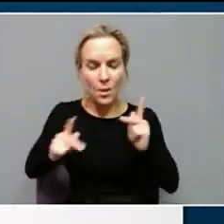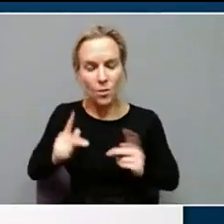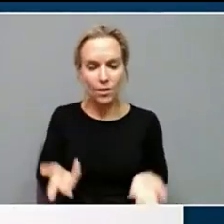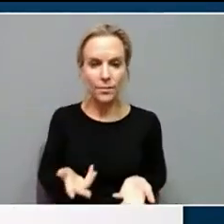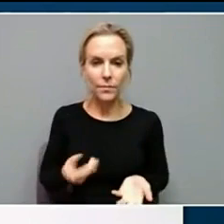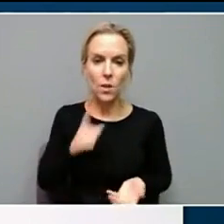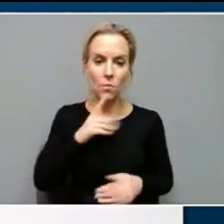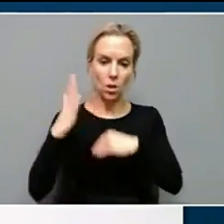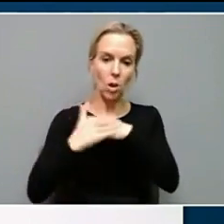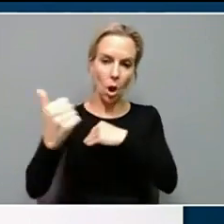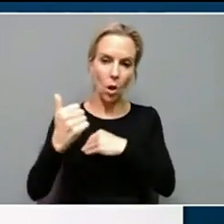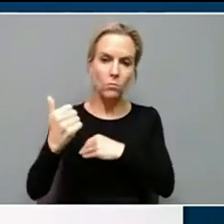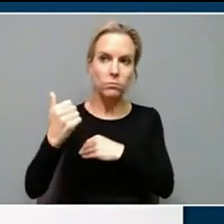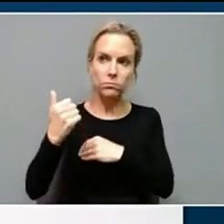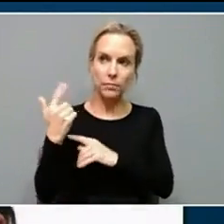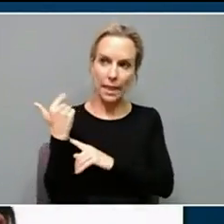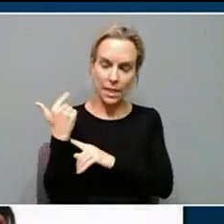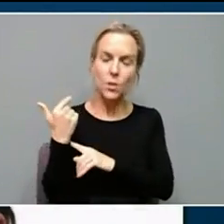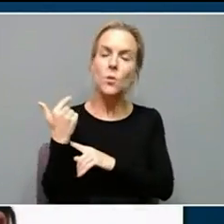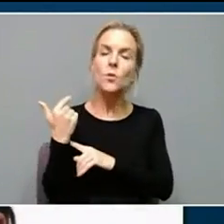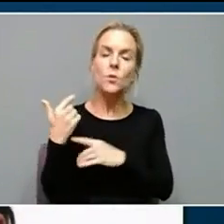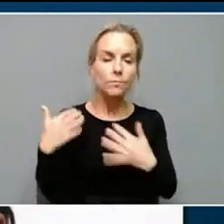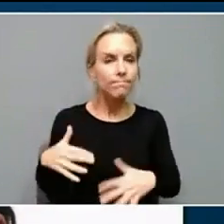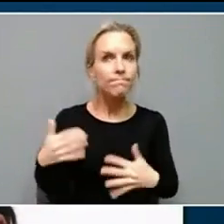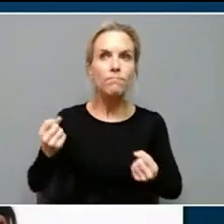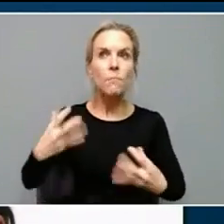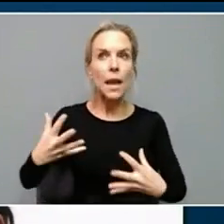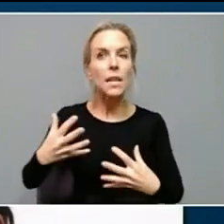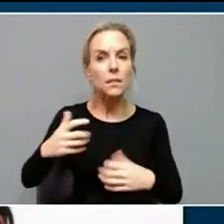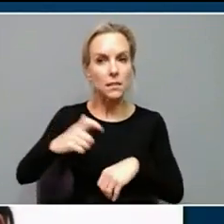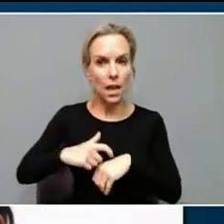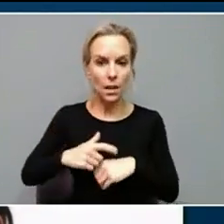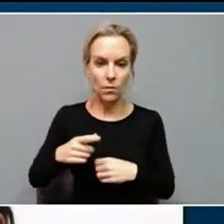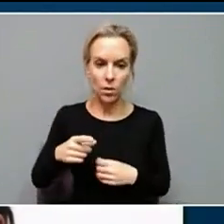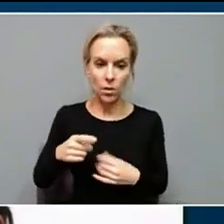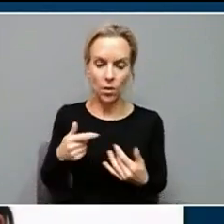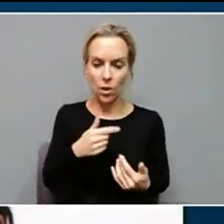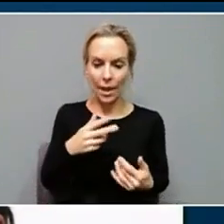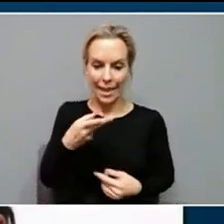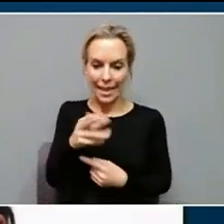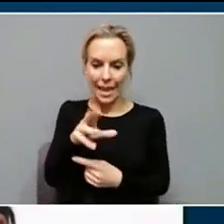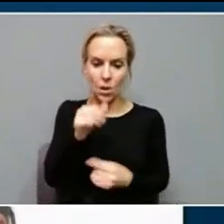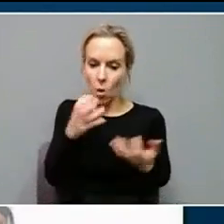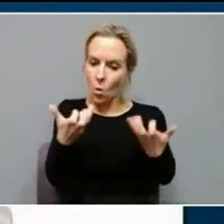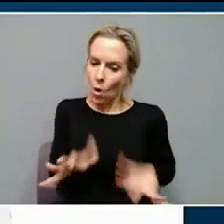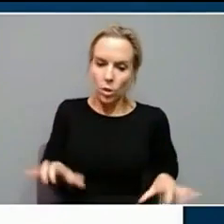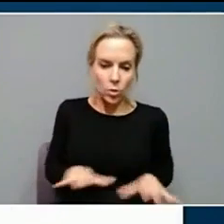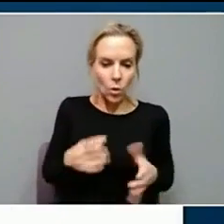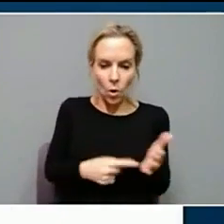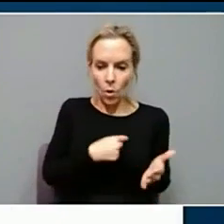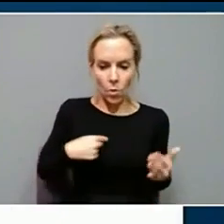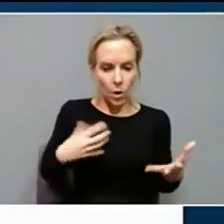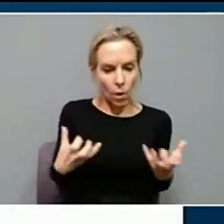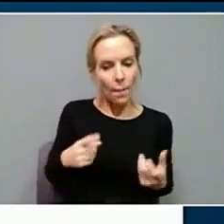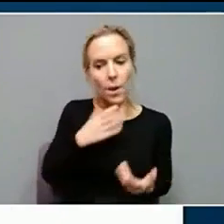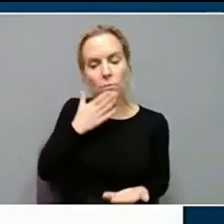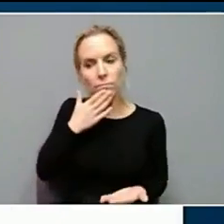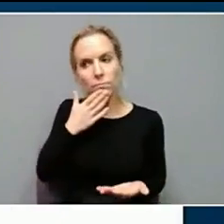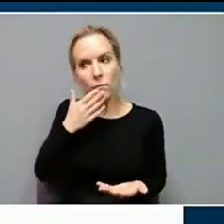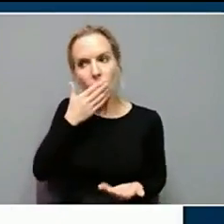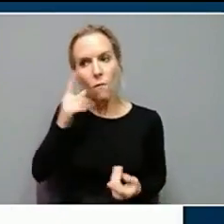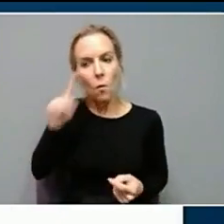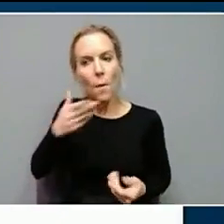ago, and a lot of the times heroes do things that they don't want to do, but it's for the greater good.